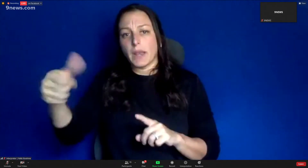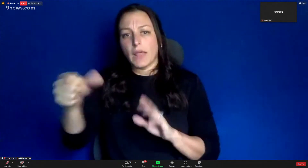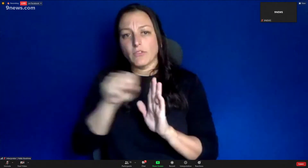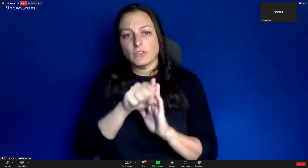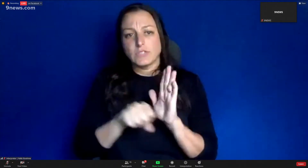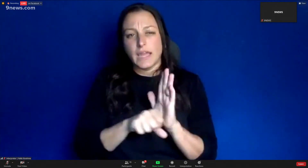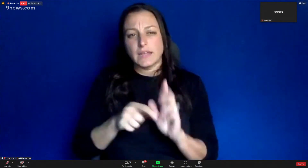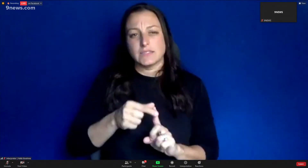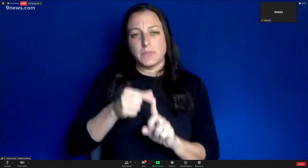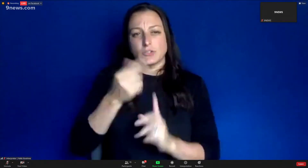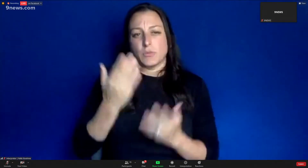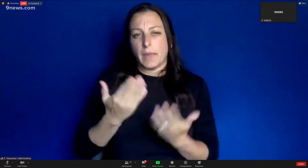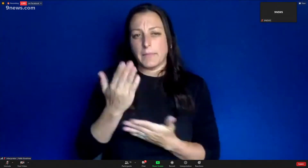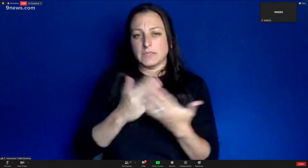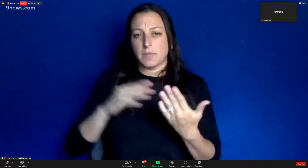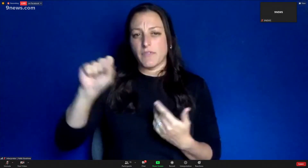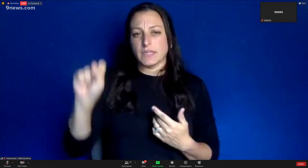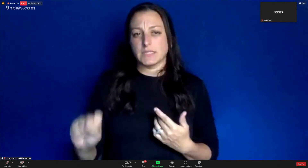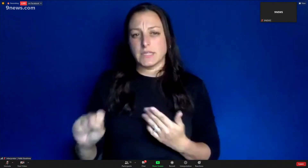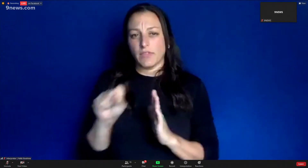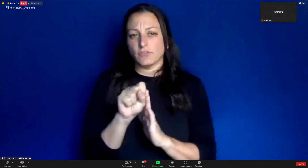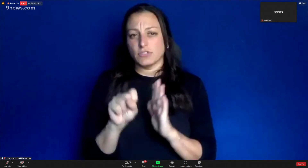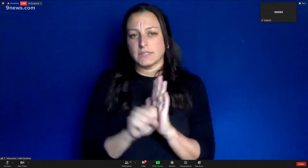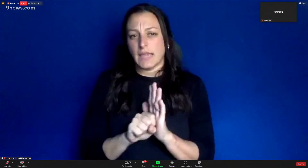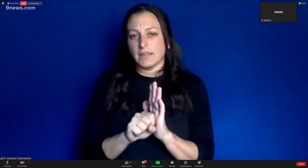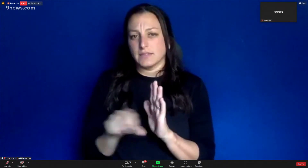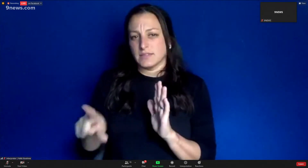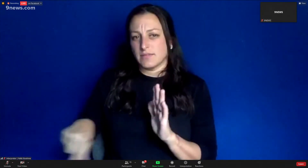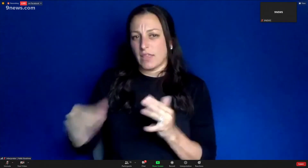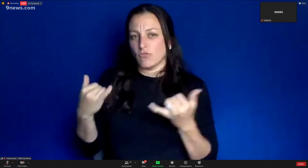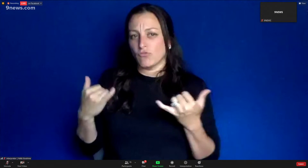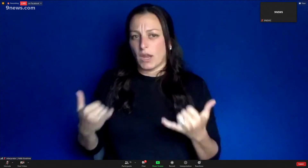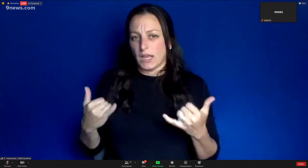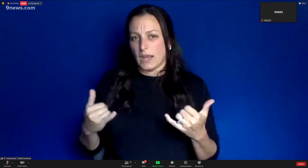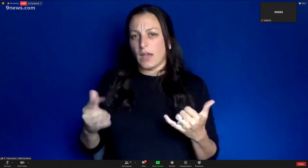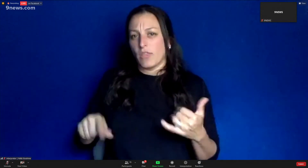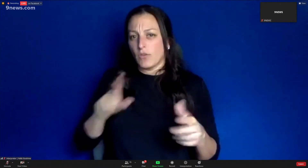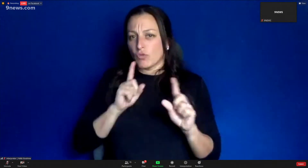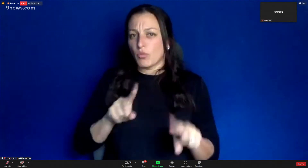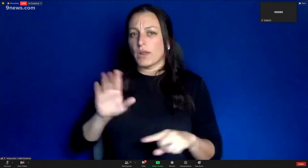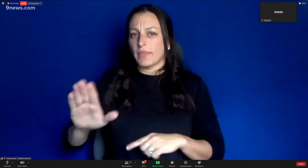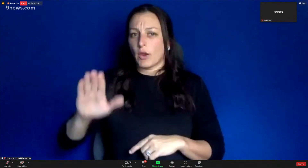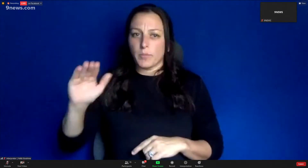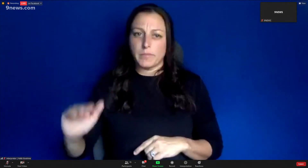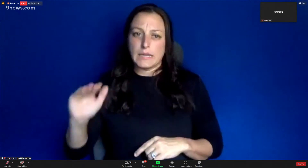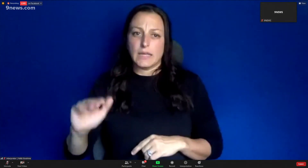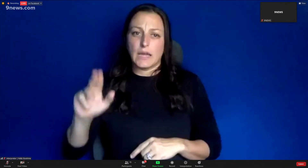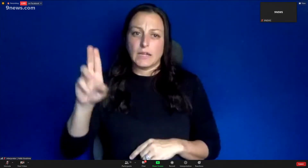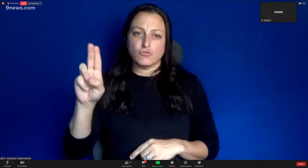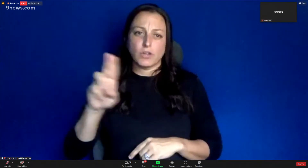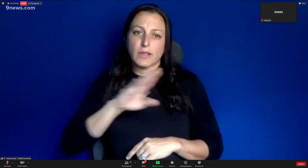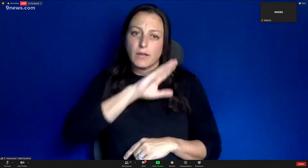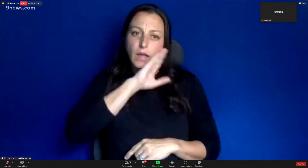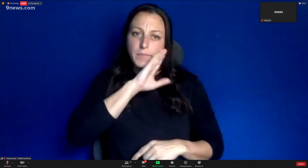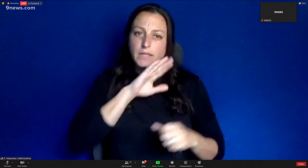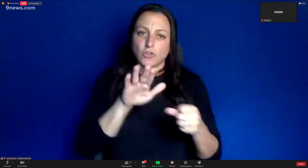particularly in some of these southern states that are reporting that their pediatric units are filling up?